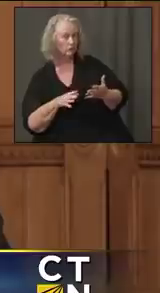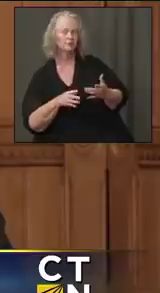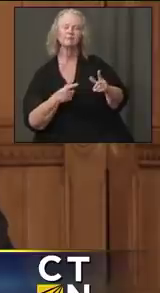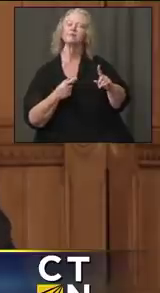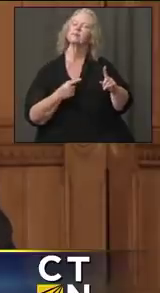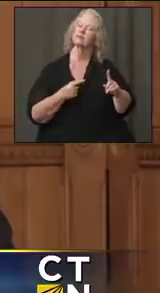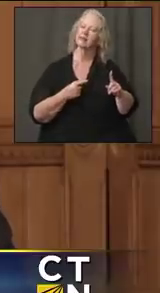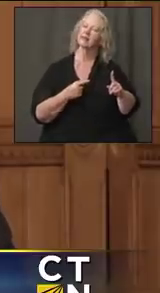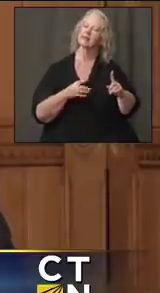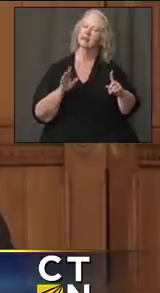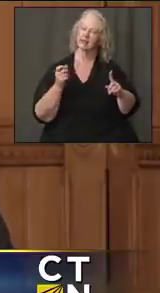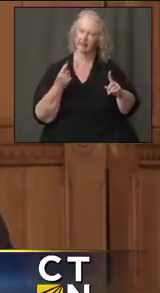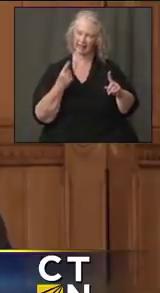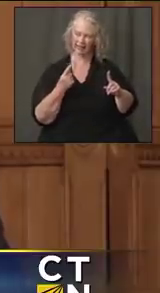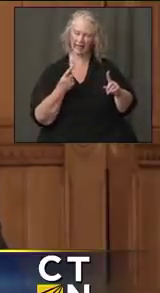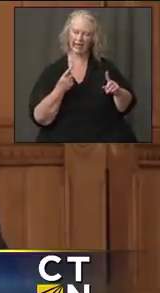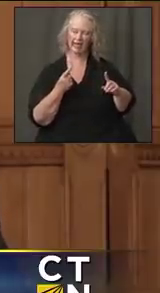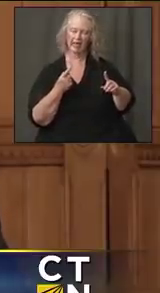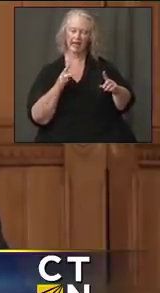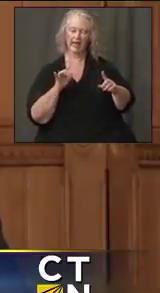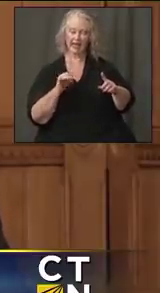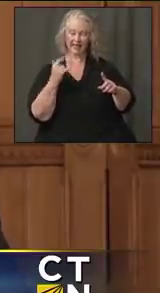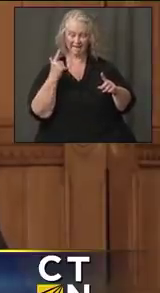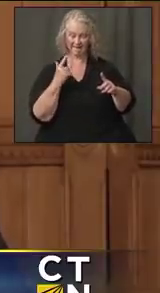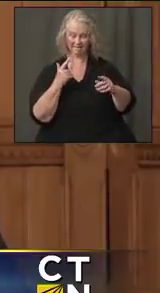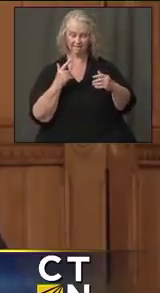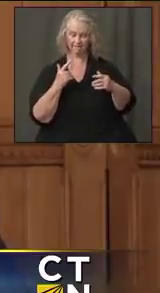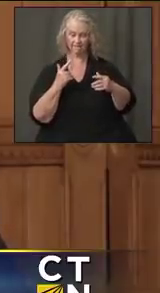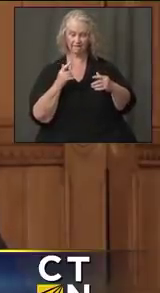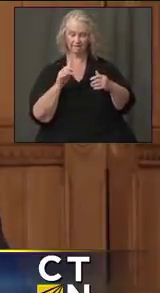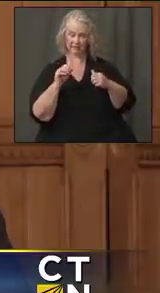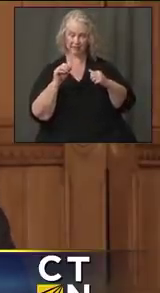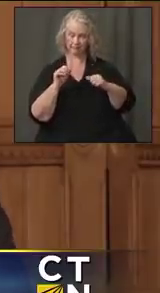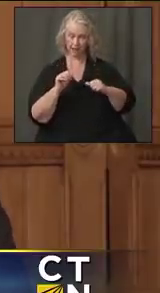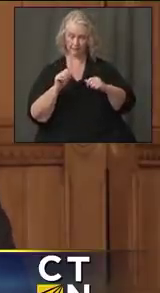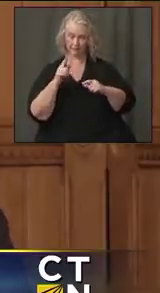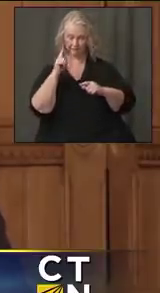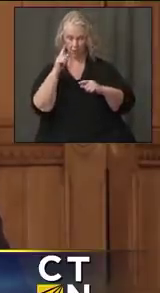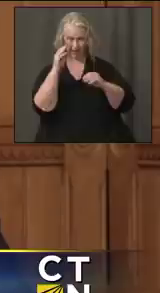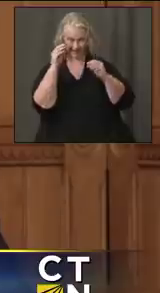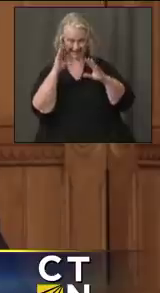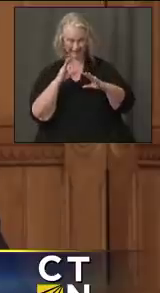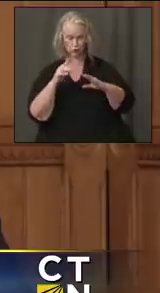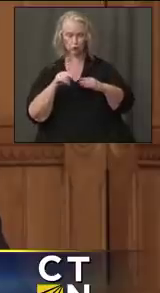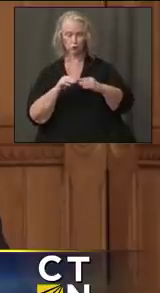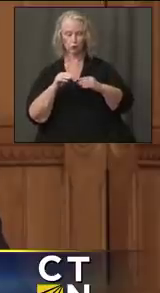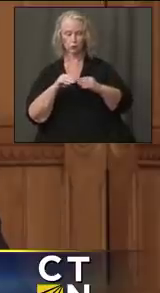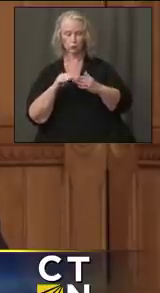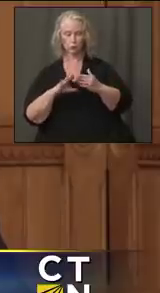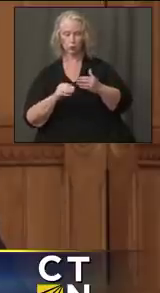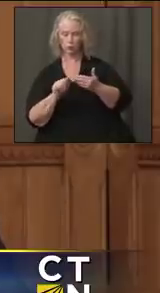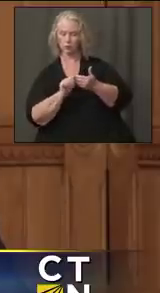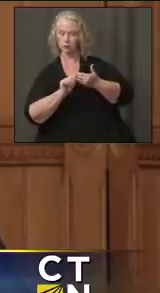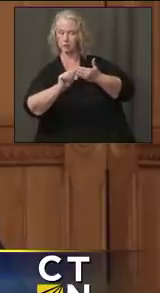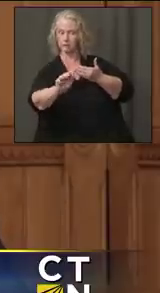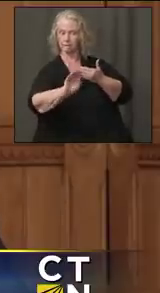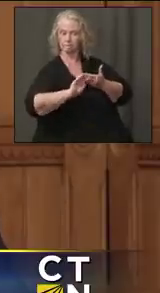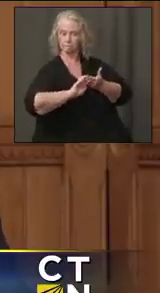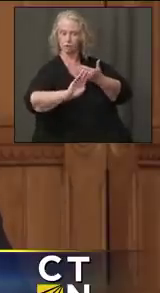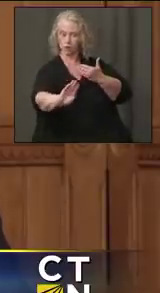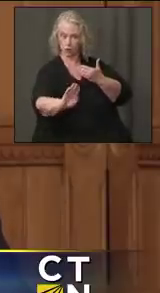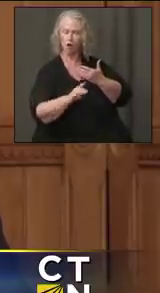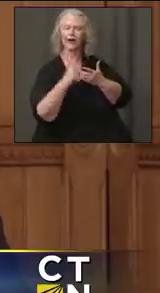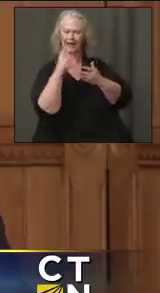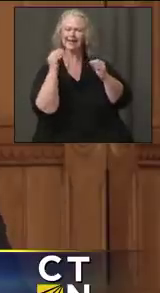additional social distancing between students and the teacher is possible, it is possible that teaching can happen without a